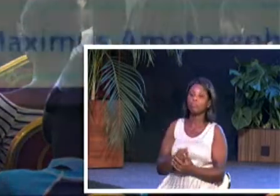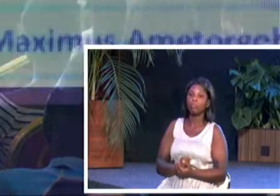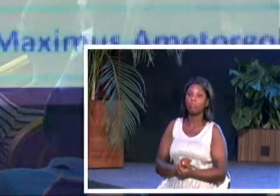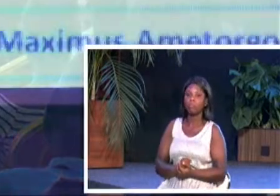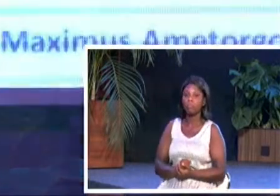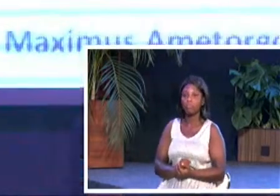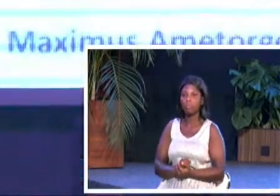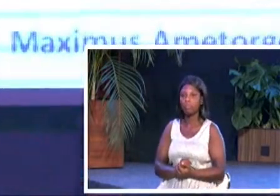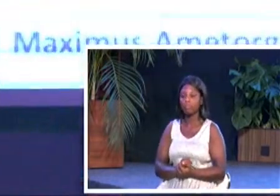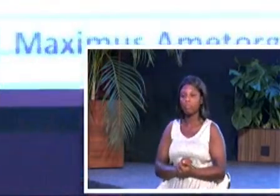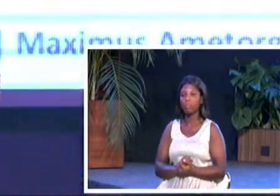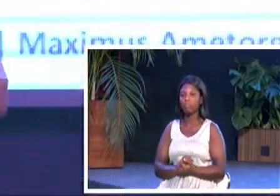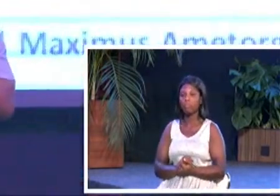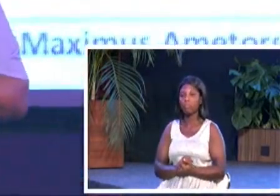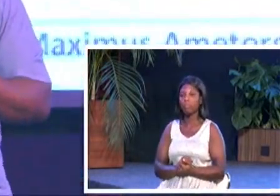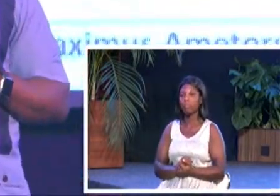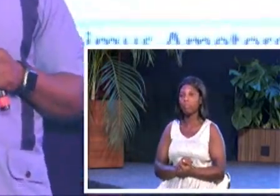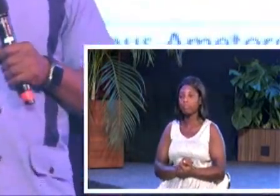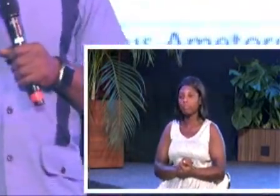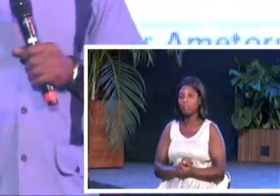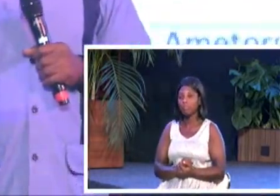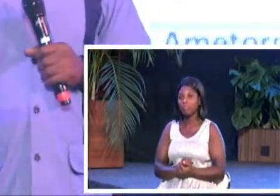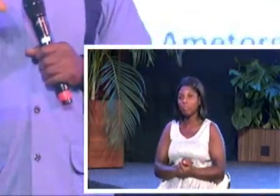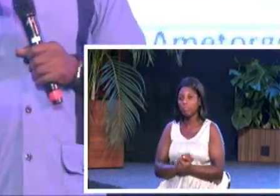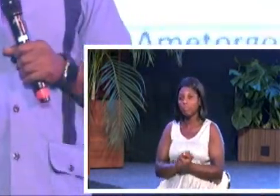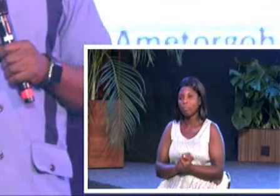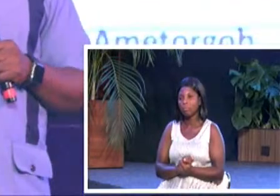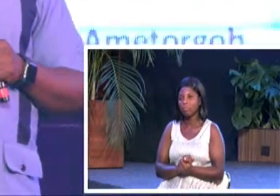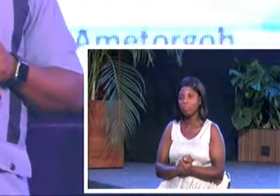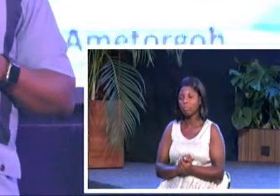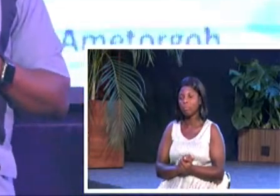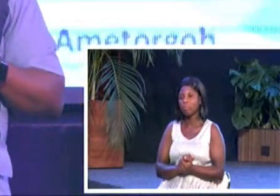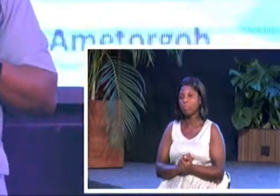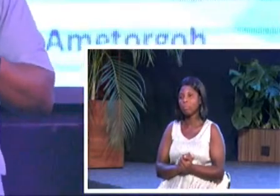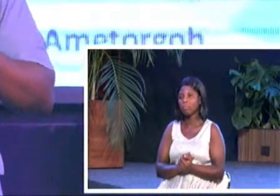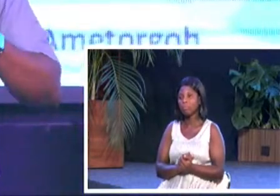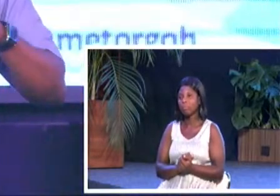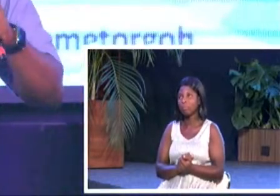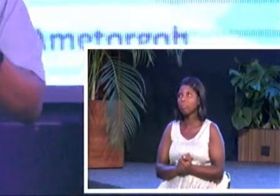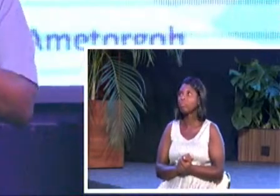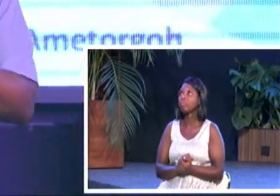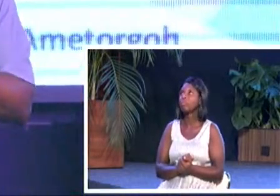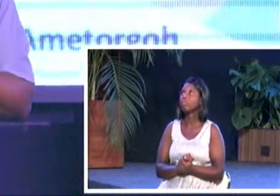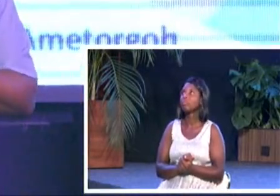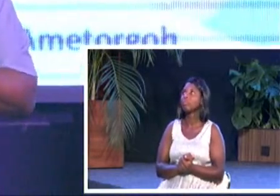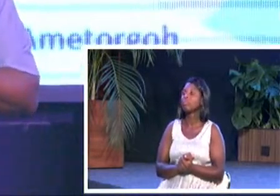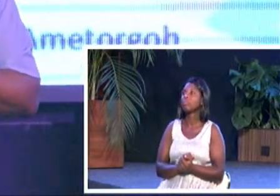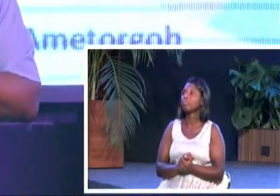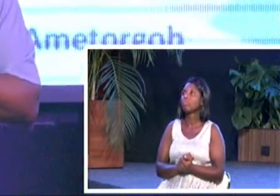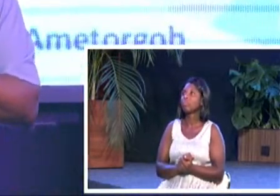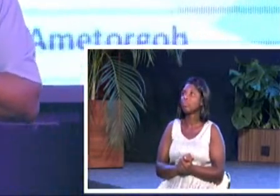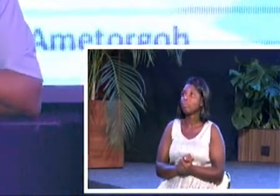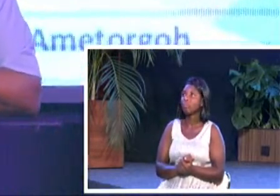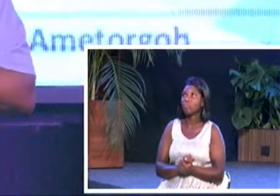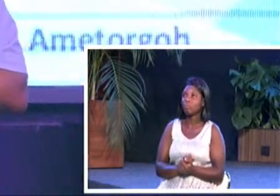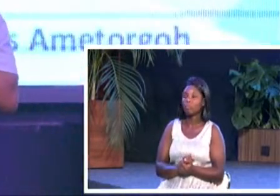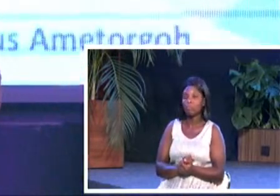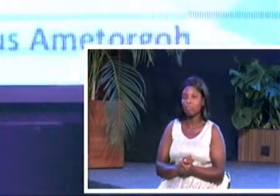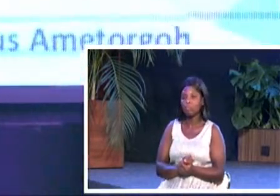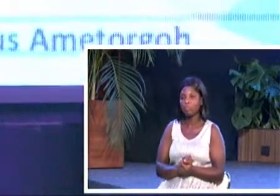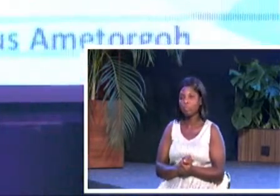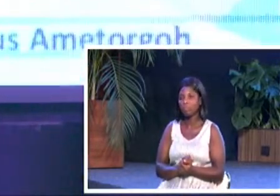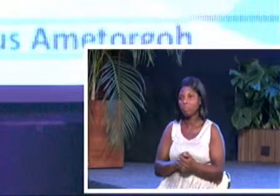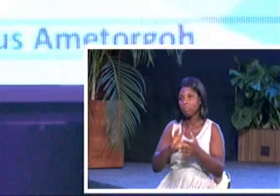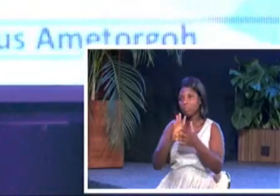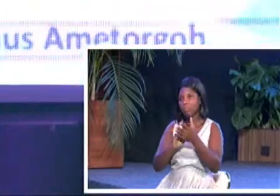digital or graphic designers or copywriters, those who write the text that sells products to you. Those are called